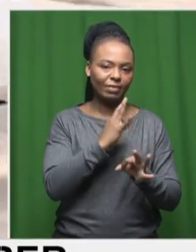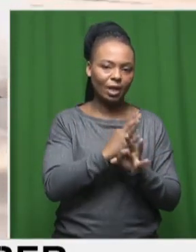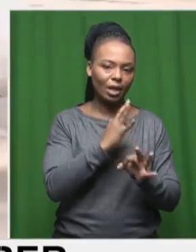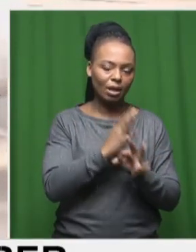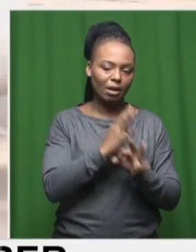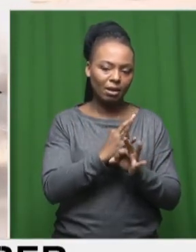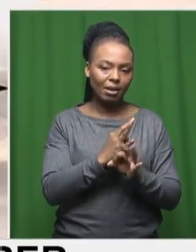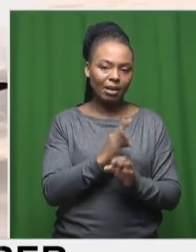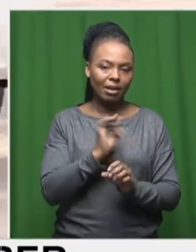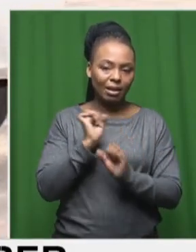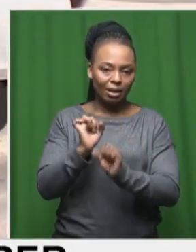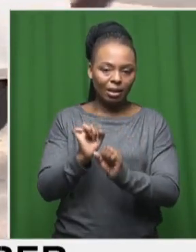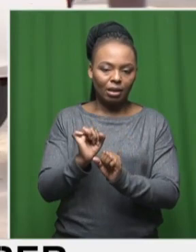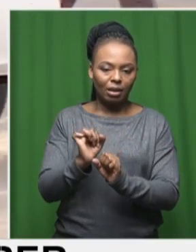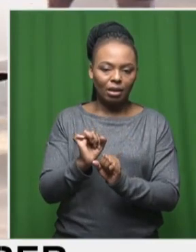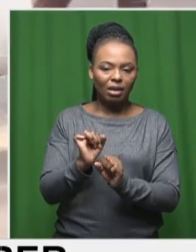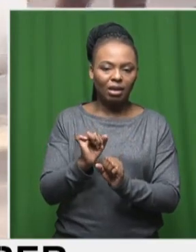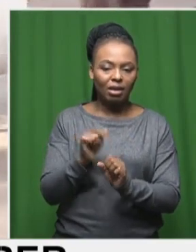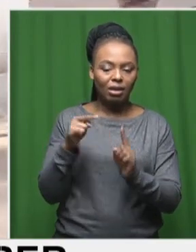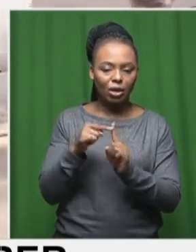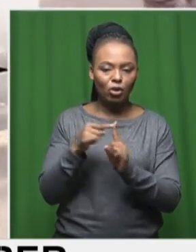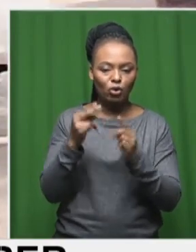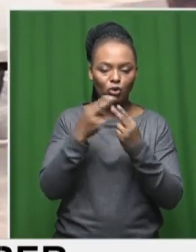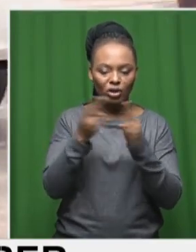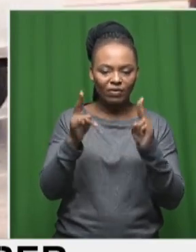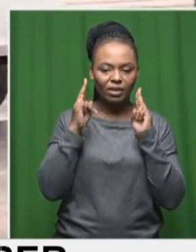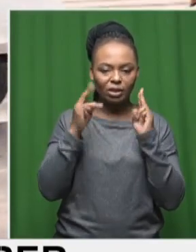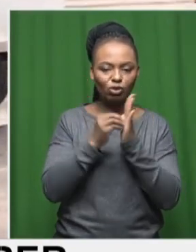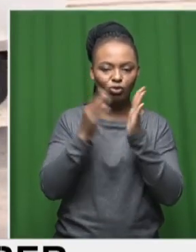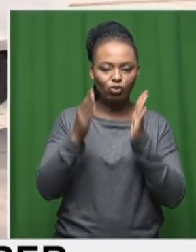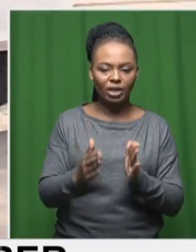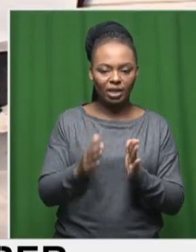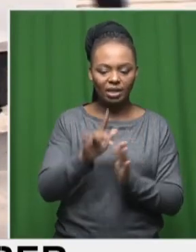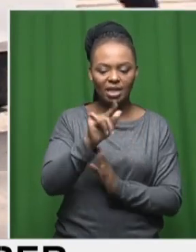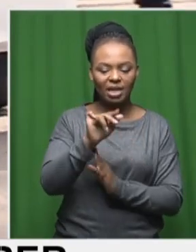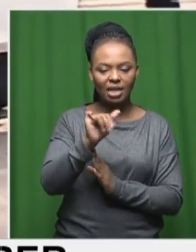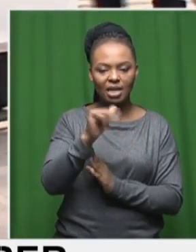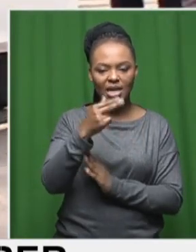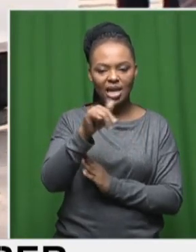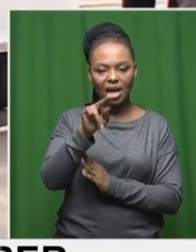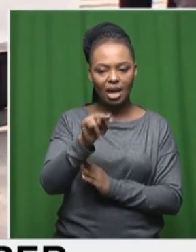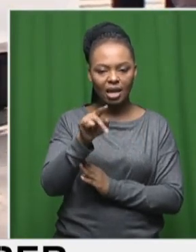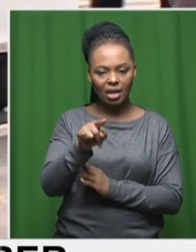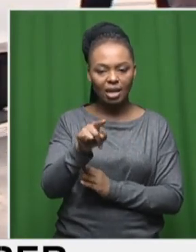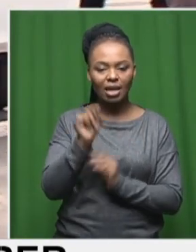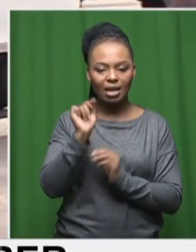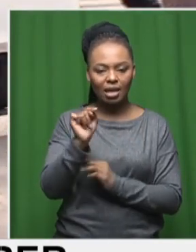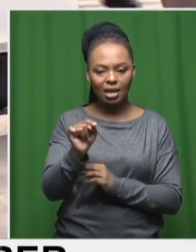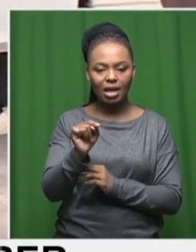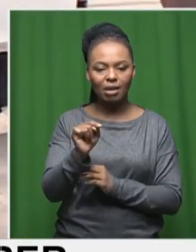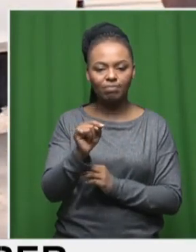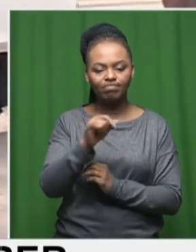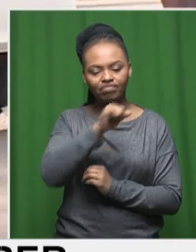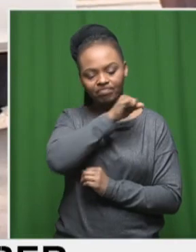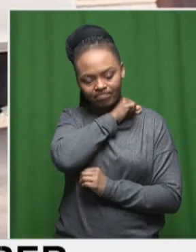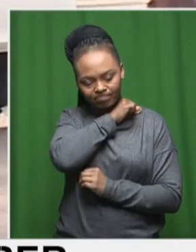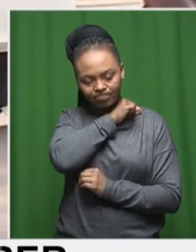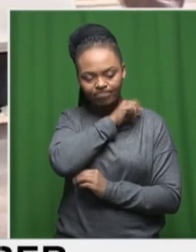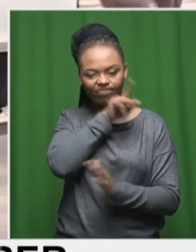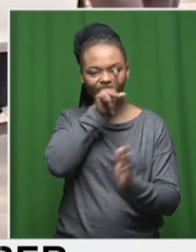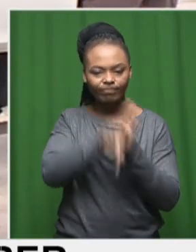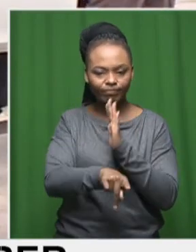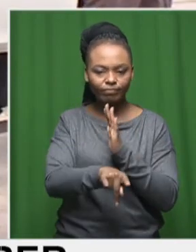father of Bond University student Leigh Matthews, Leanne, who you'd recall was kidnapped and murdered back